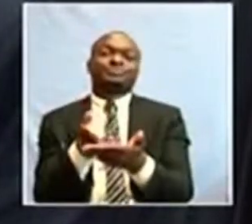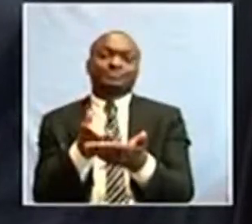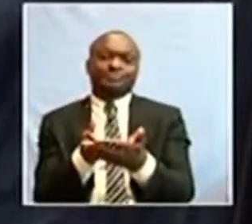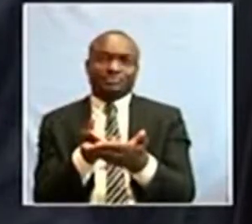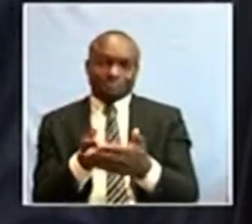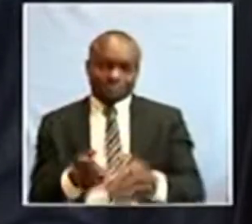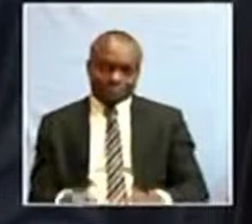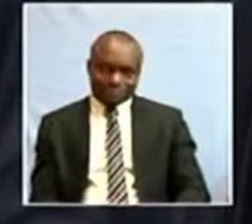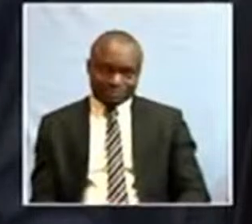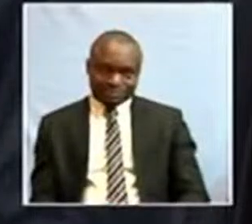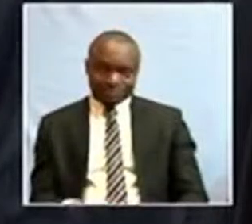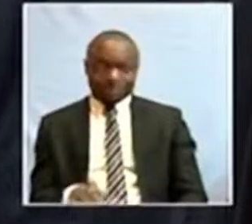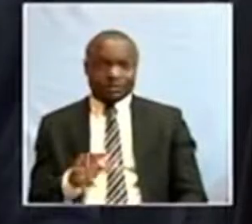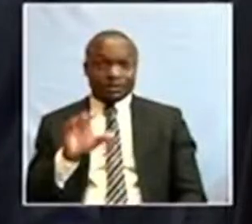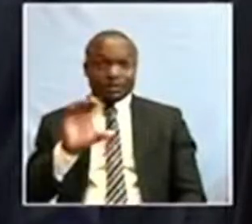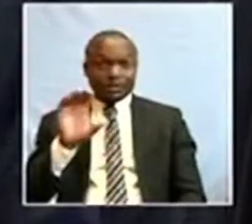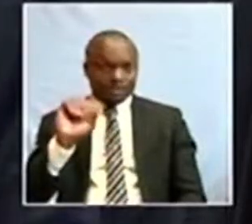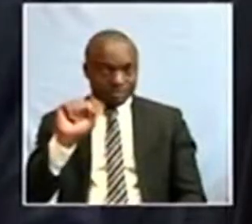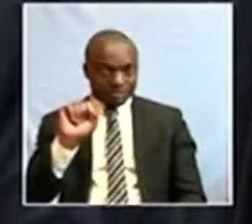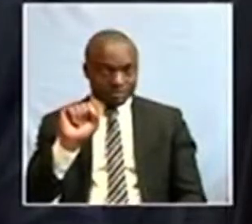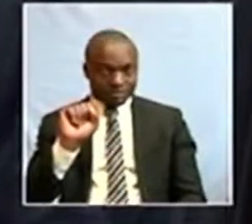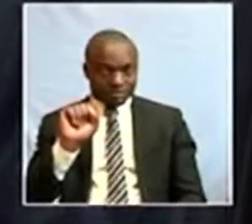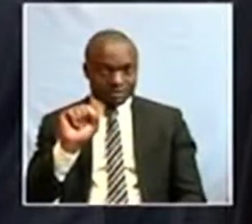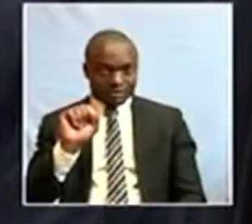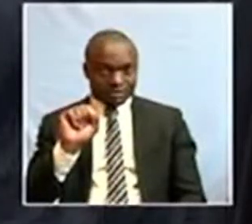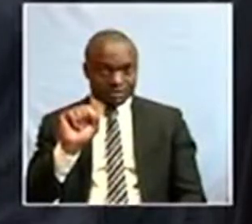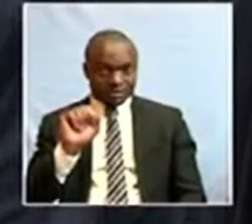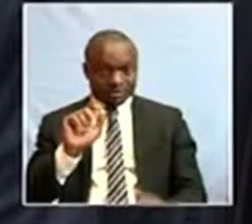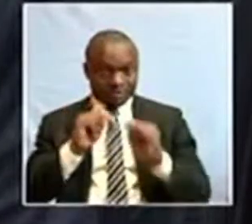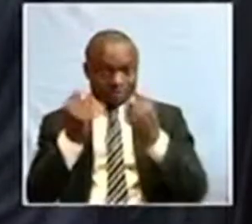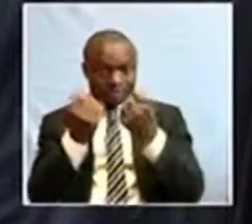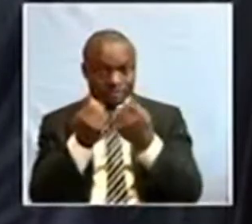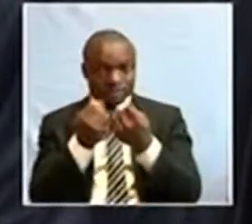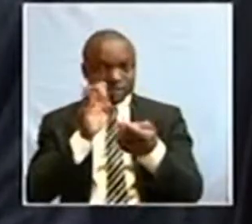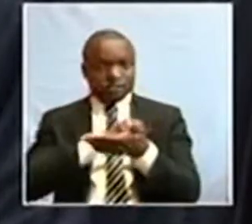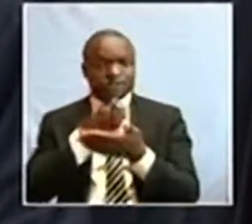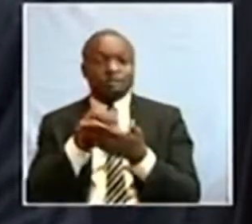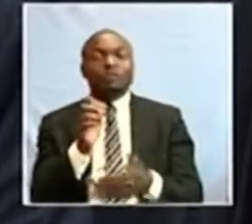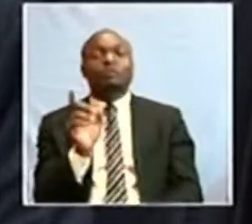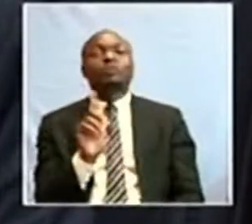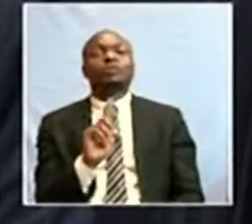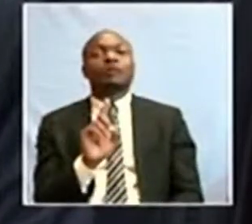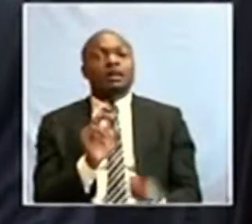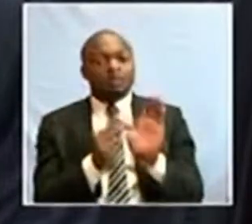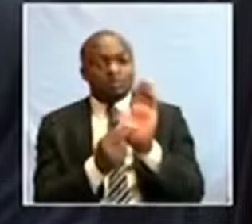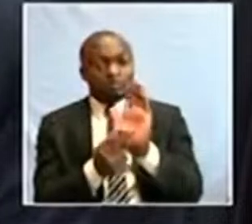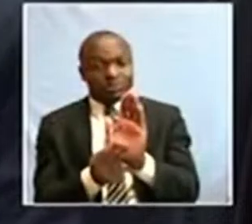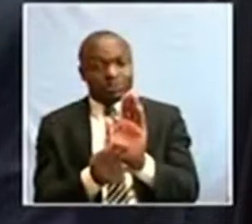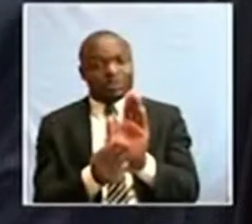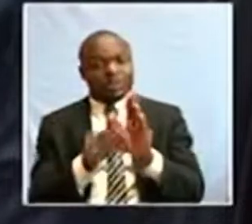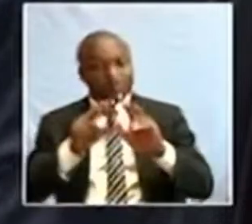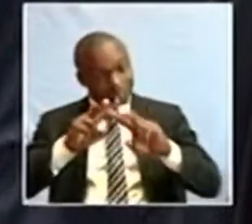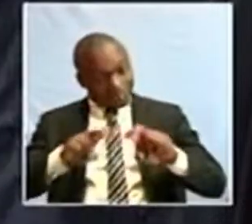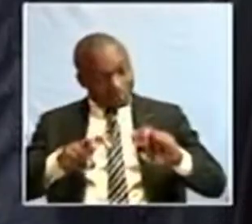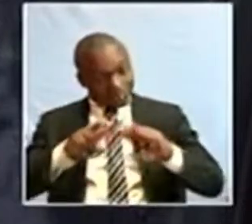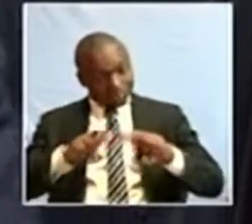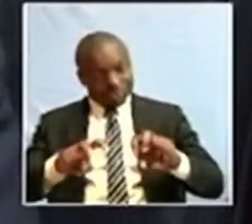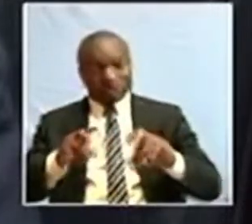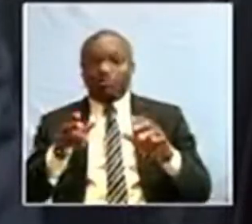So, CS and your team, where is the evidence to show that I've checked it,